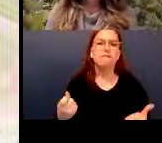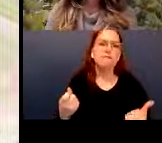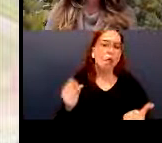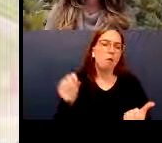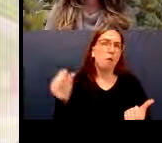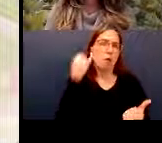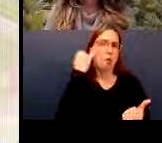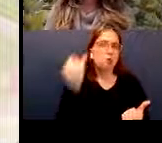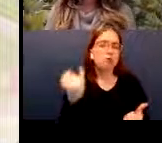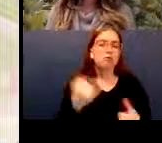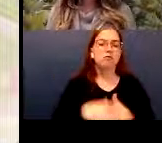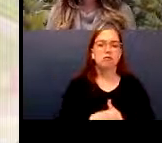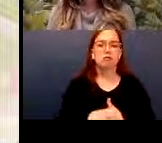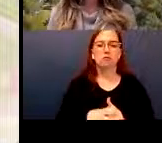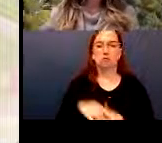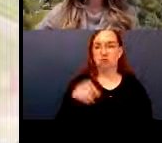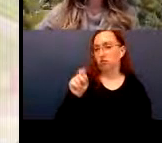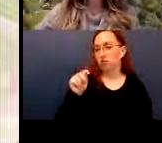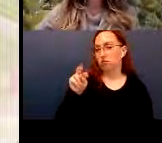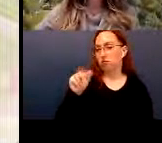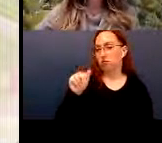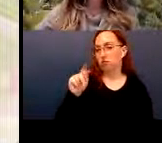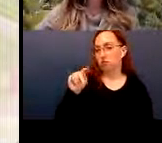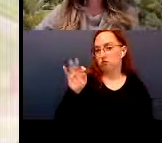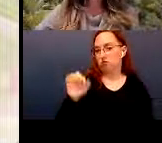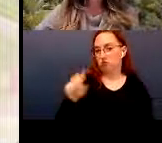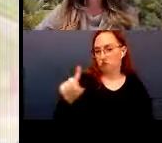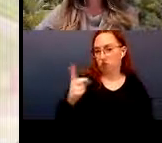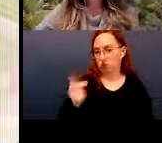Stratford Drive remains in its current alignment. As you can see